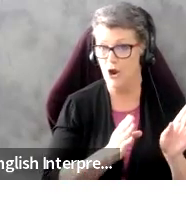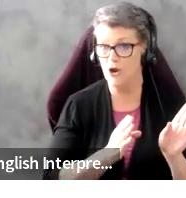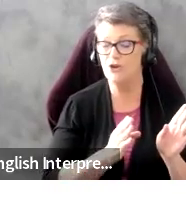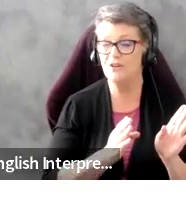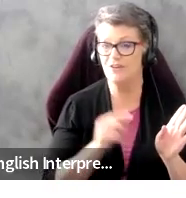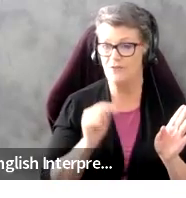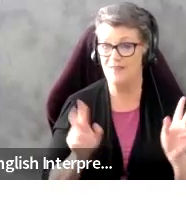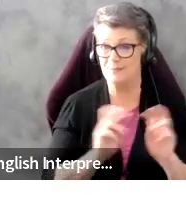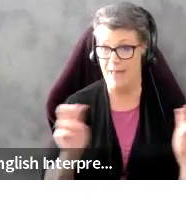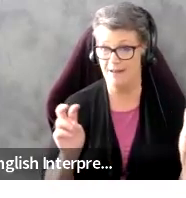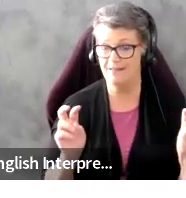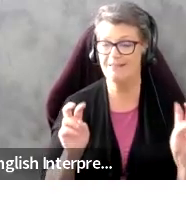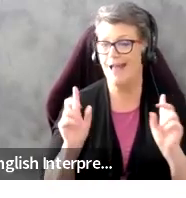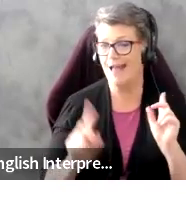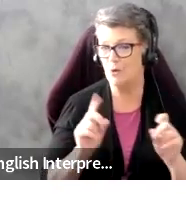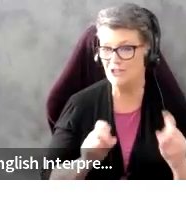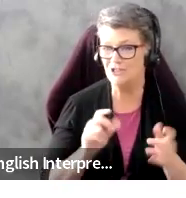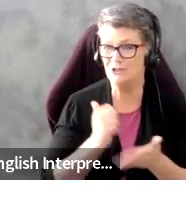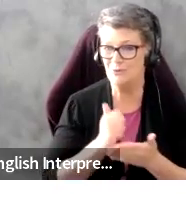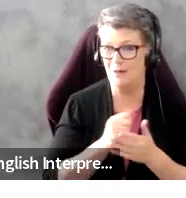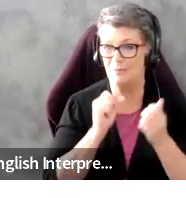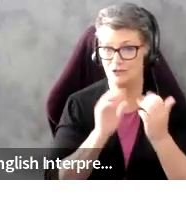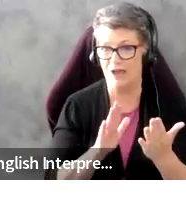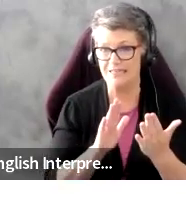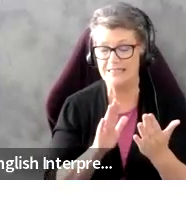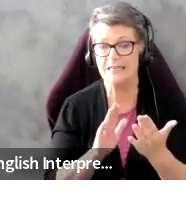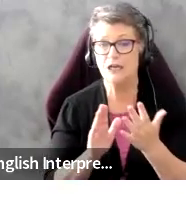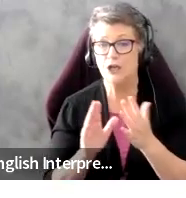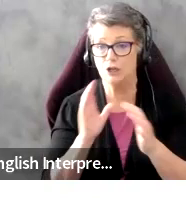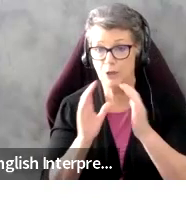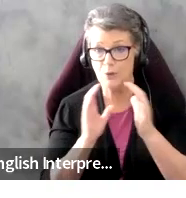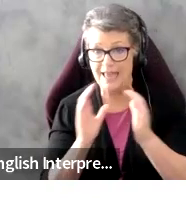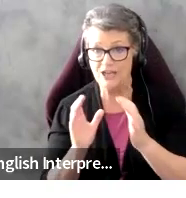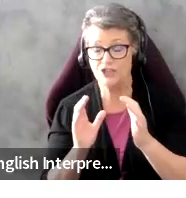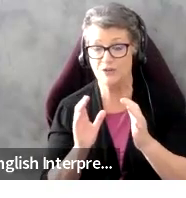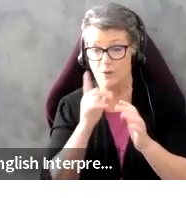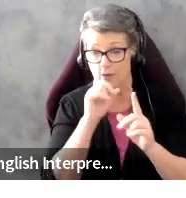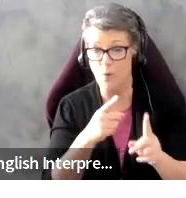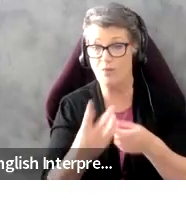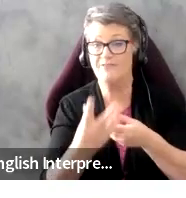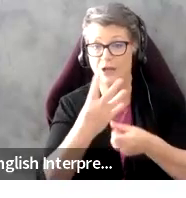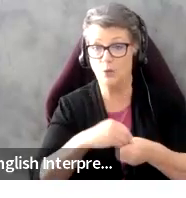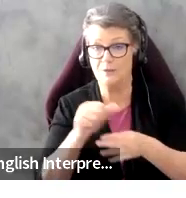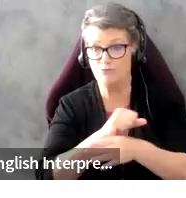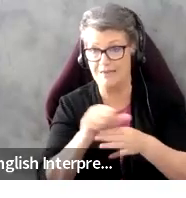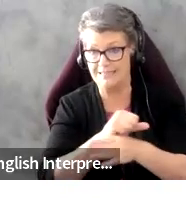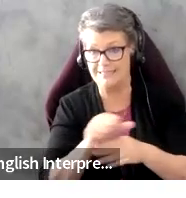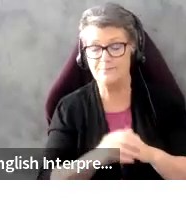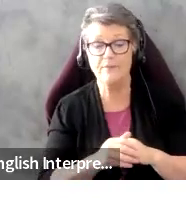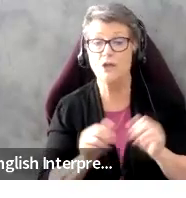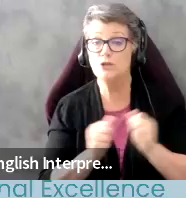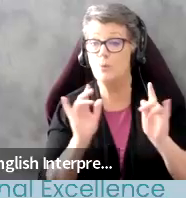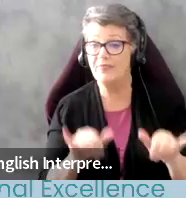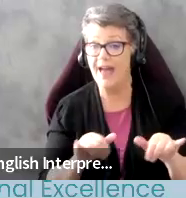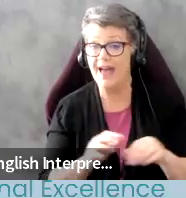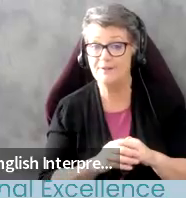this panelist and some questions to help address communication for the goal of inclusive practices. So with that,